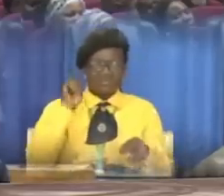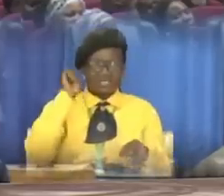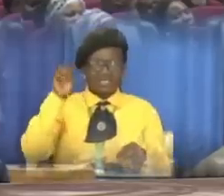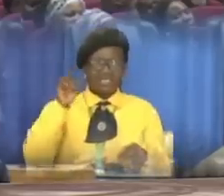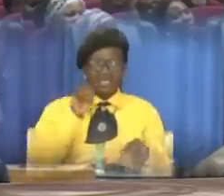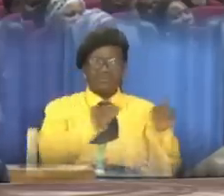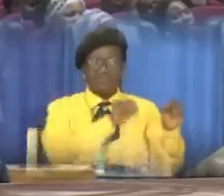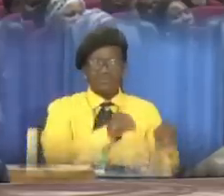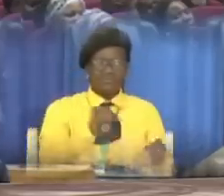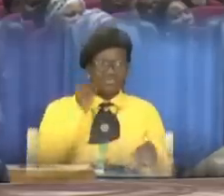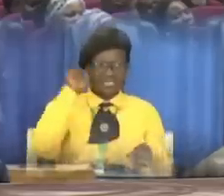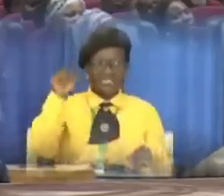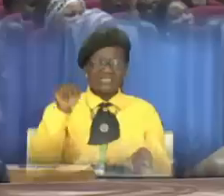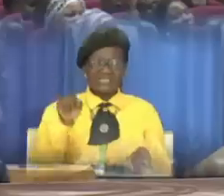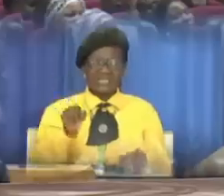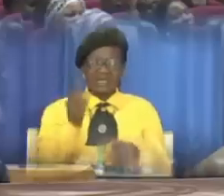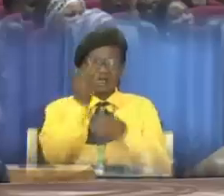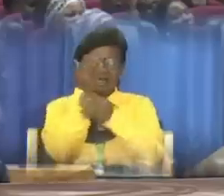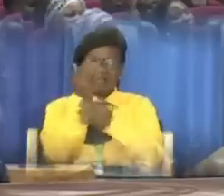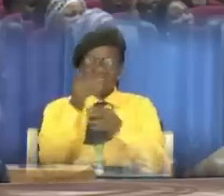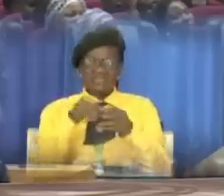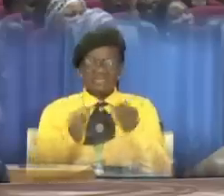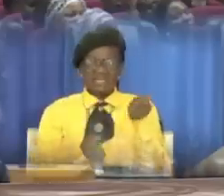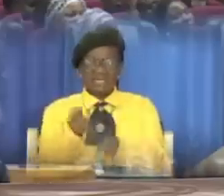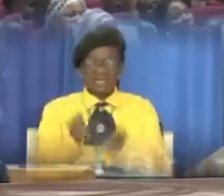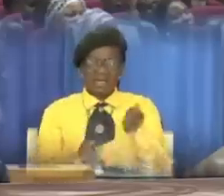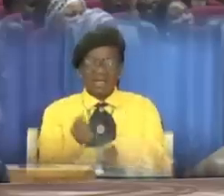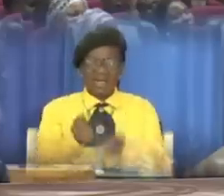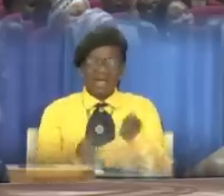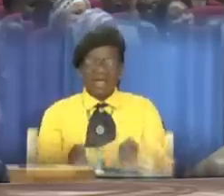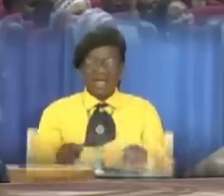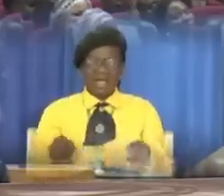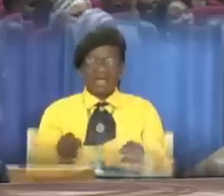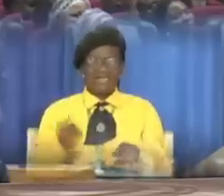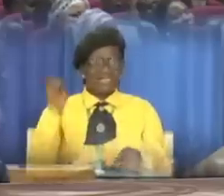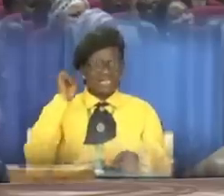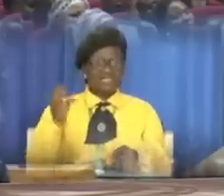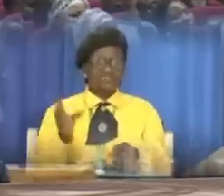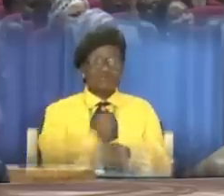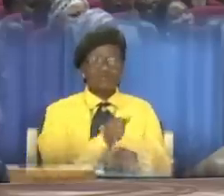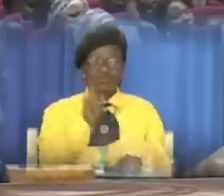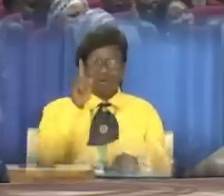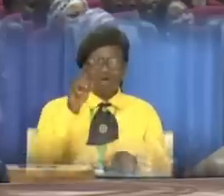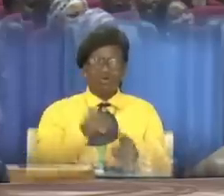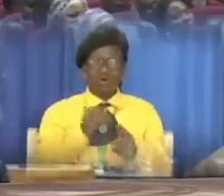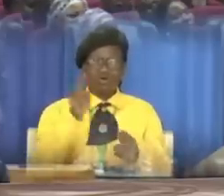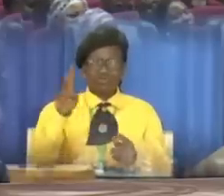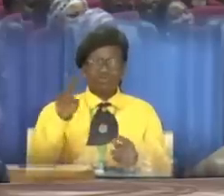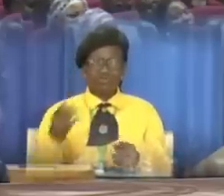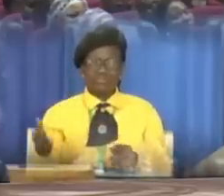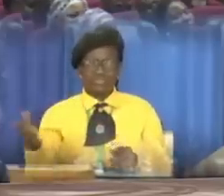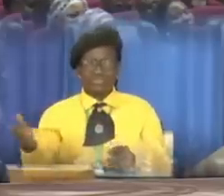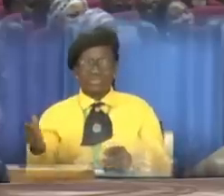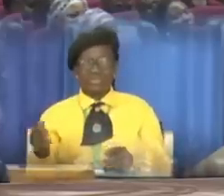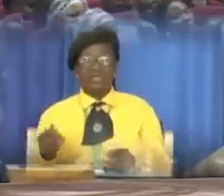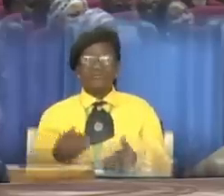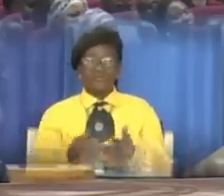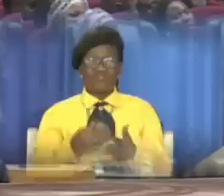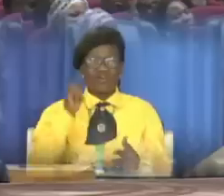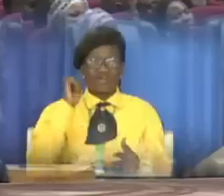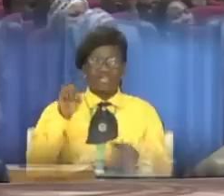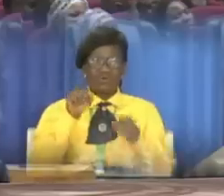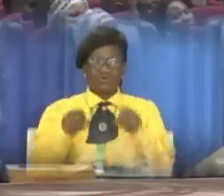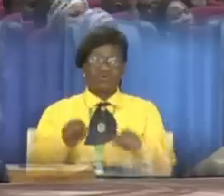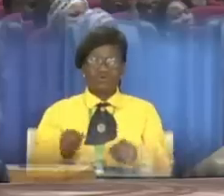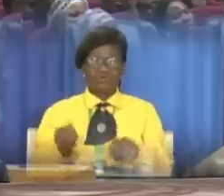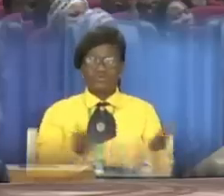I think he took one or two things, but he wanted more. Before he could bring out his hand the third time,